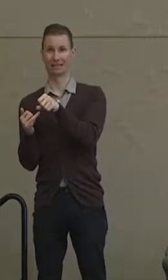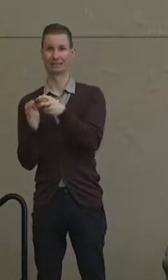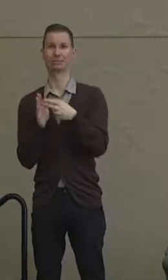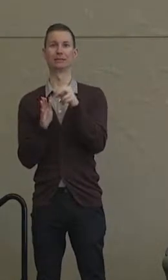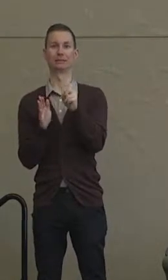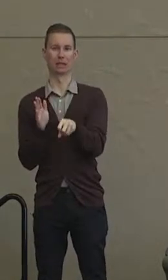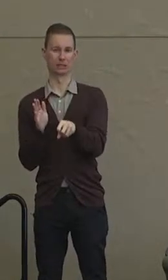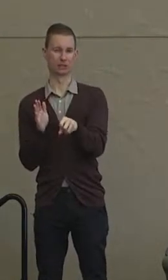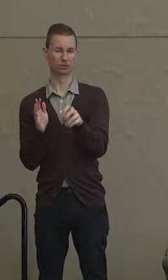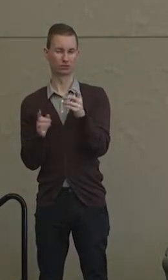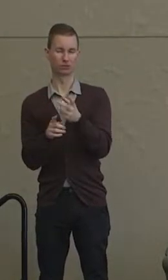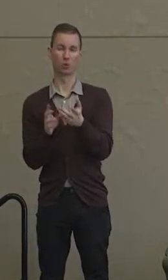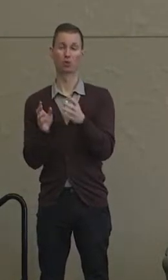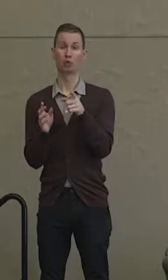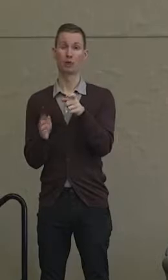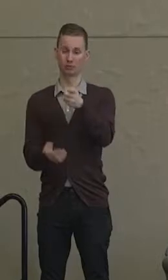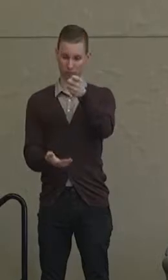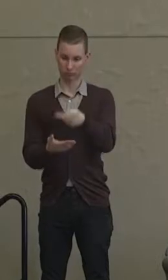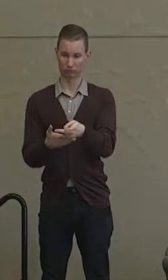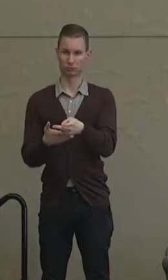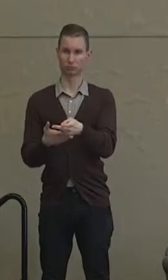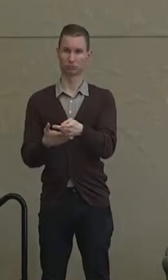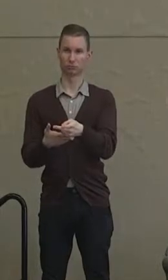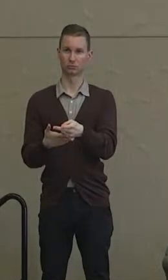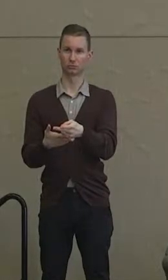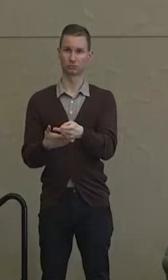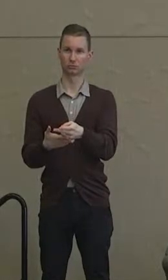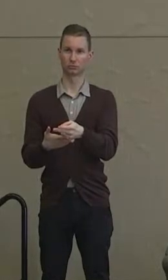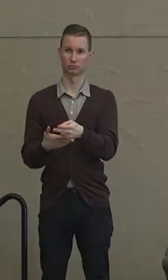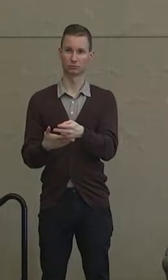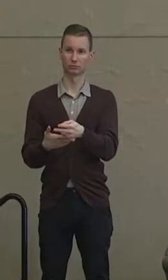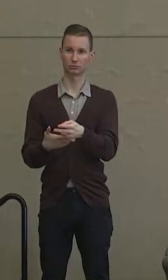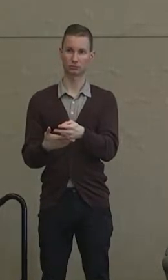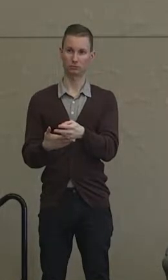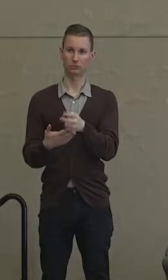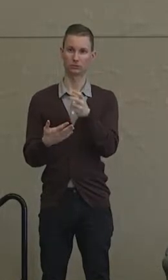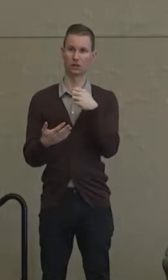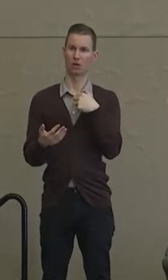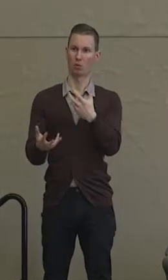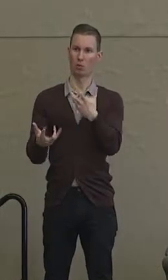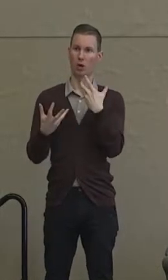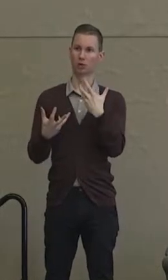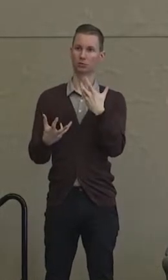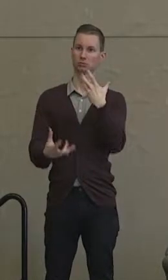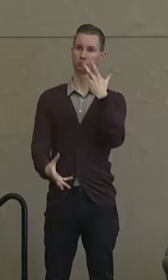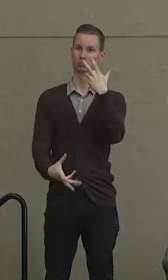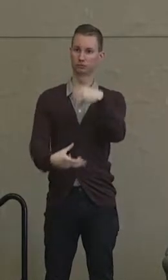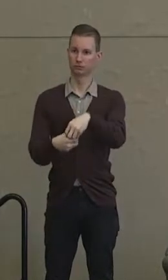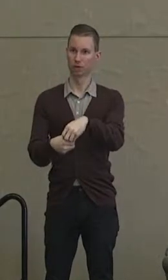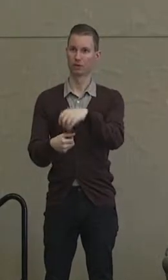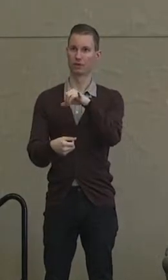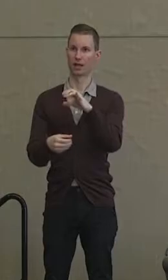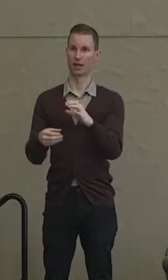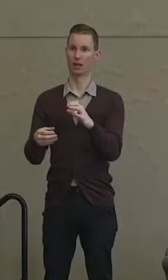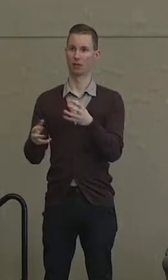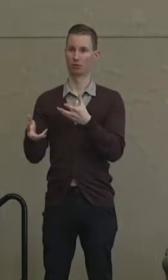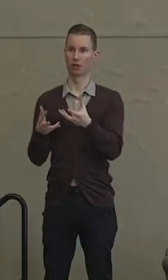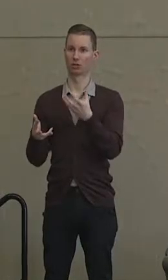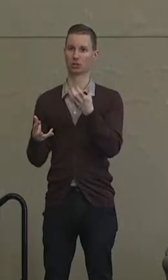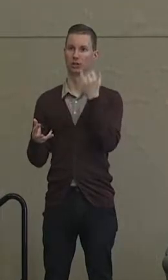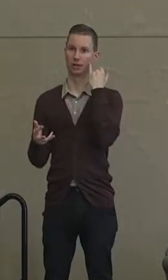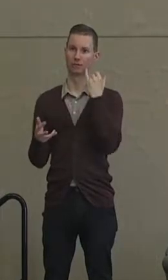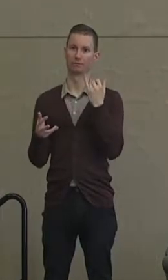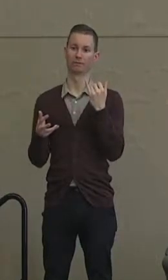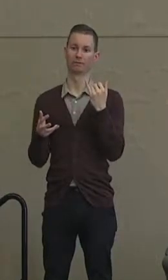yes, right? That you have to affirm a desire to be in an interaction in order for it to be consent.